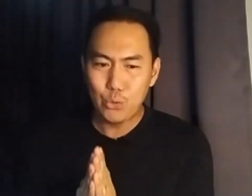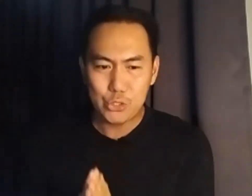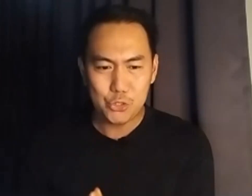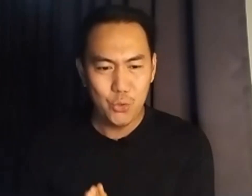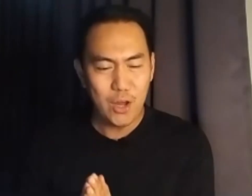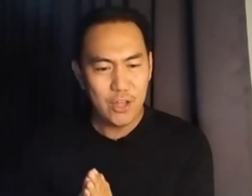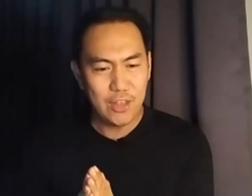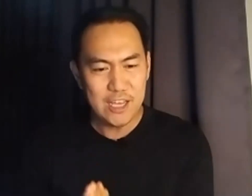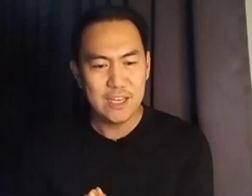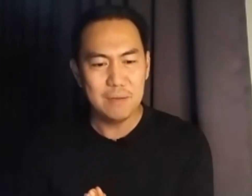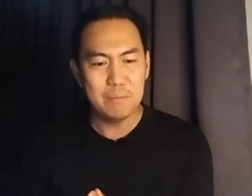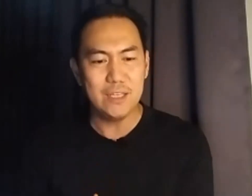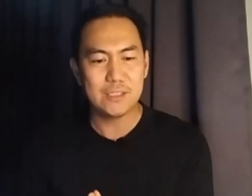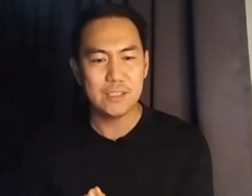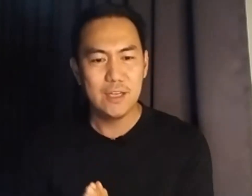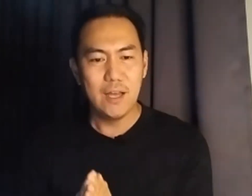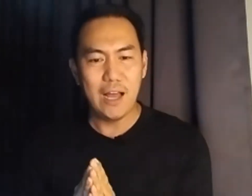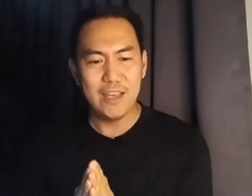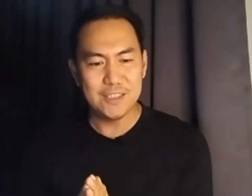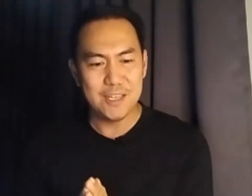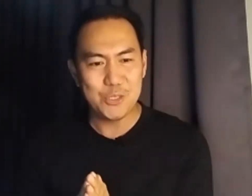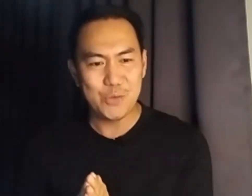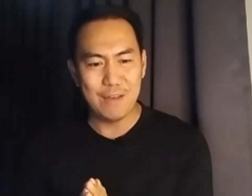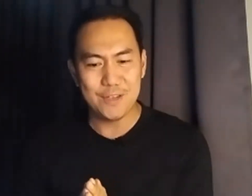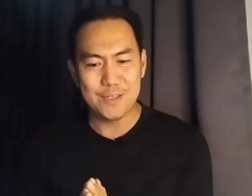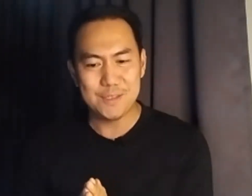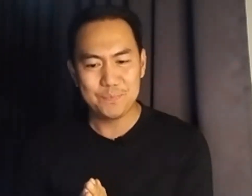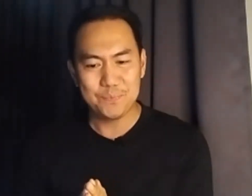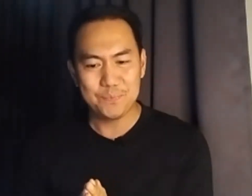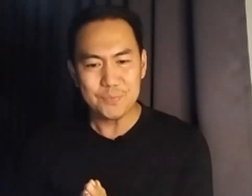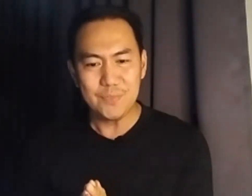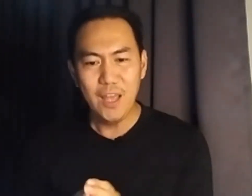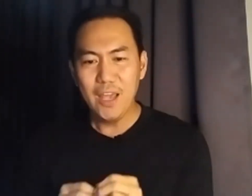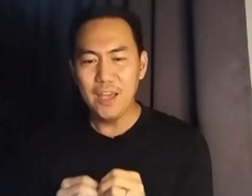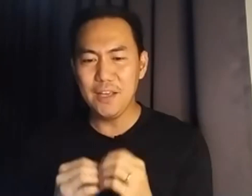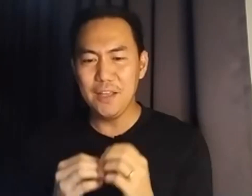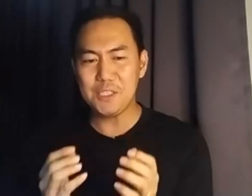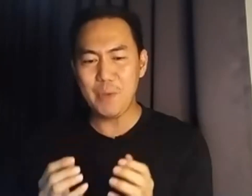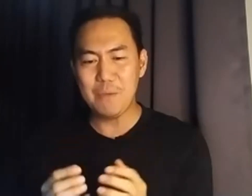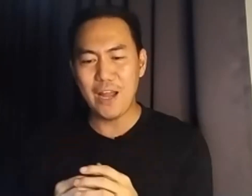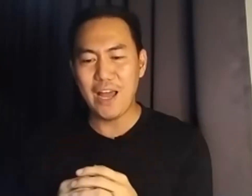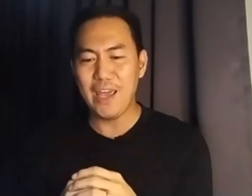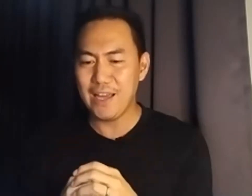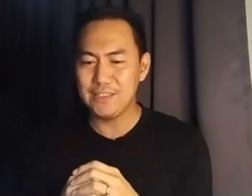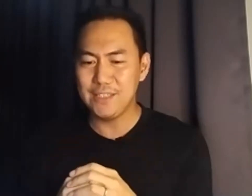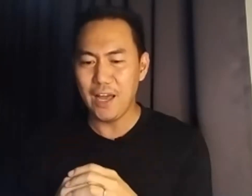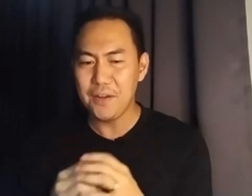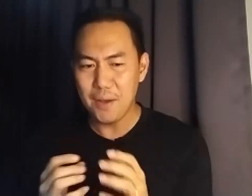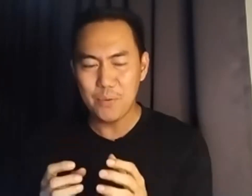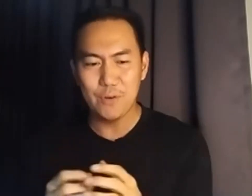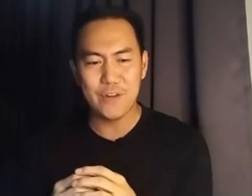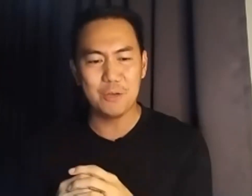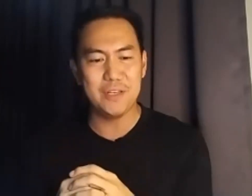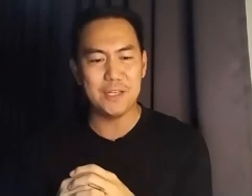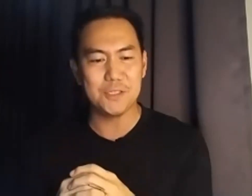and pursue the legal means against their traffickers. In this paper, I had a